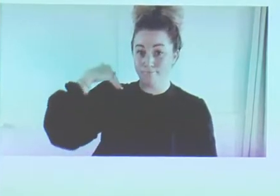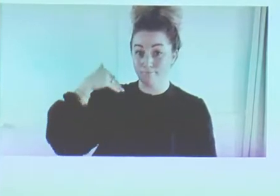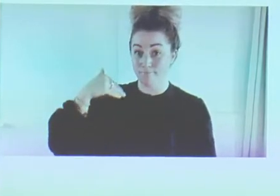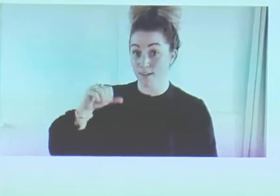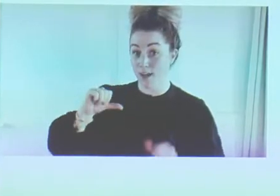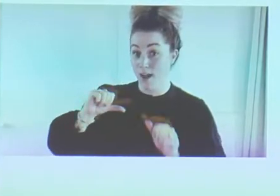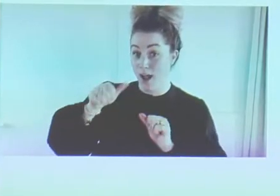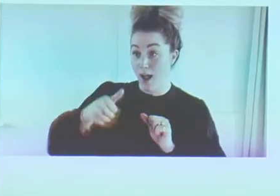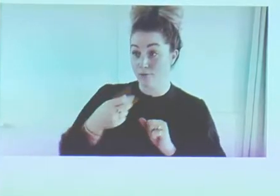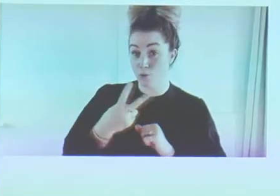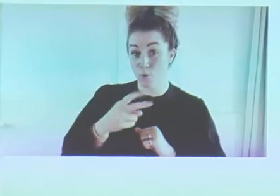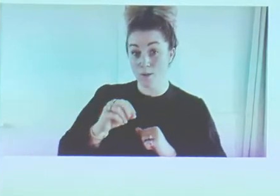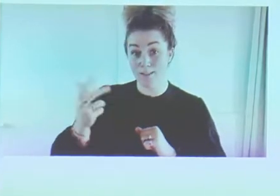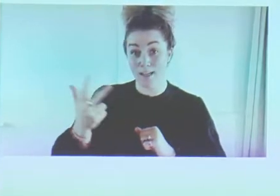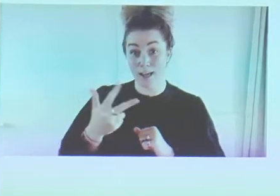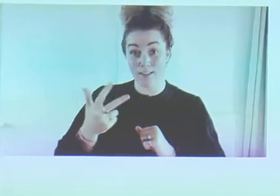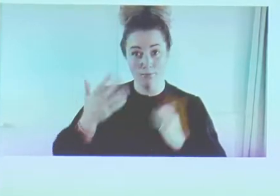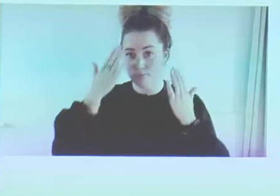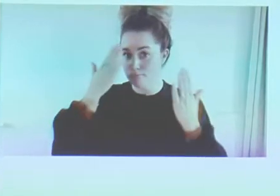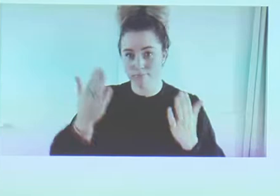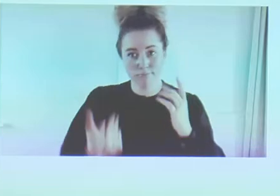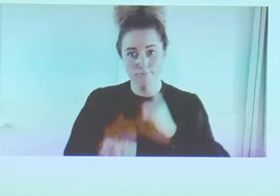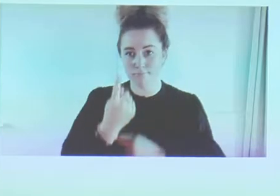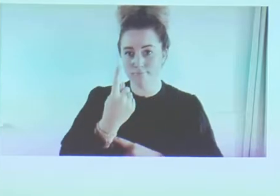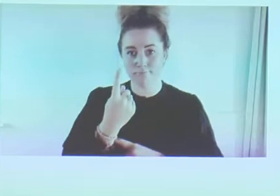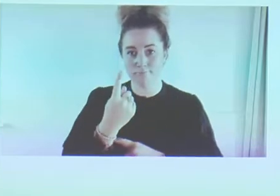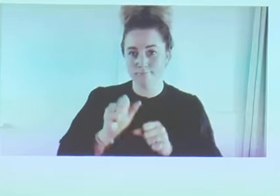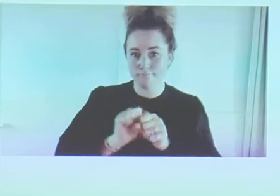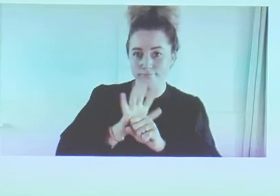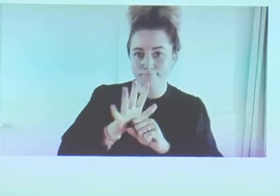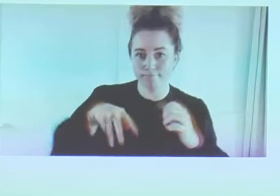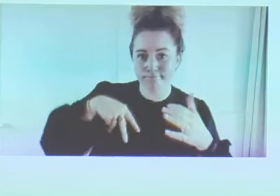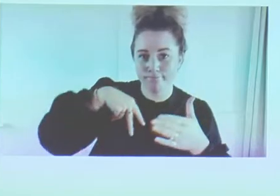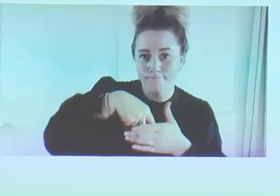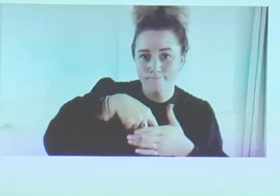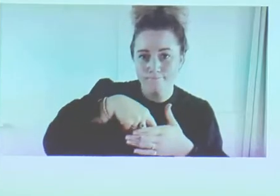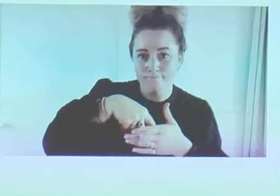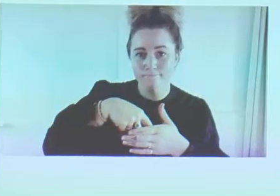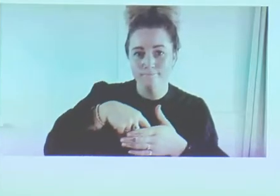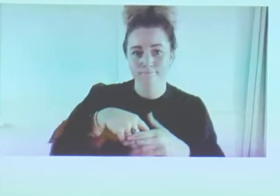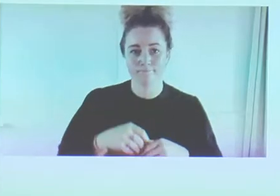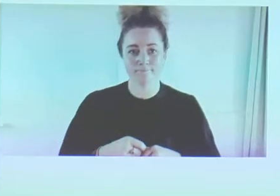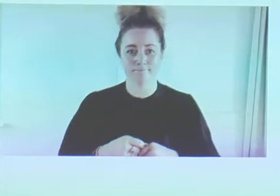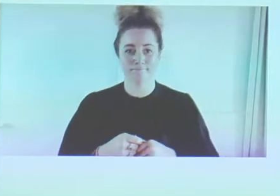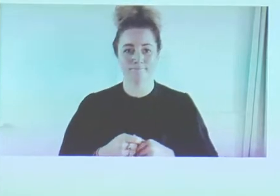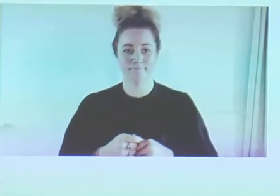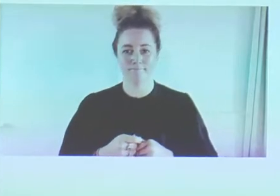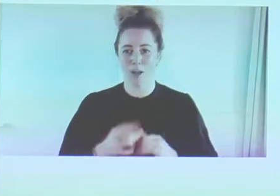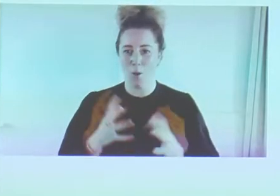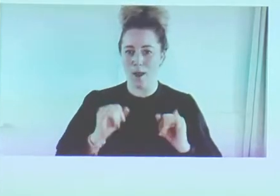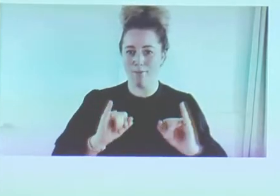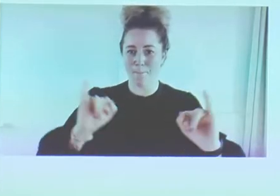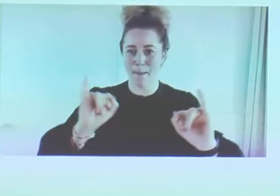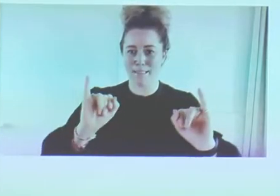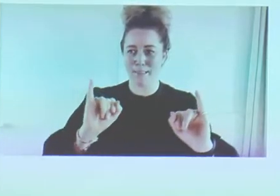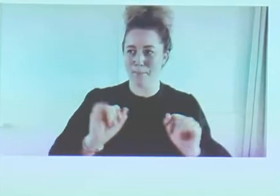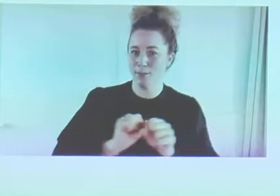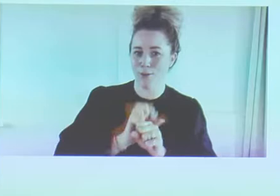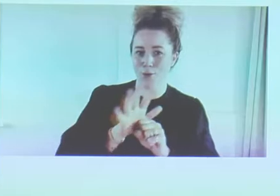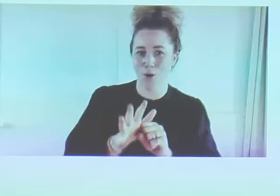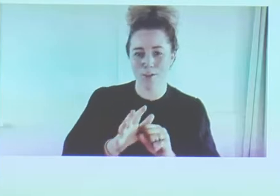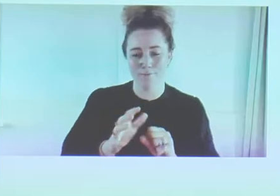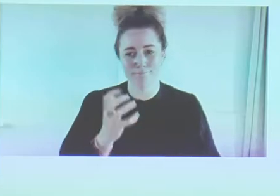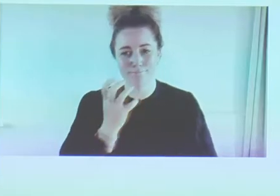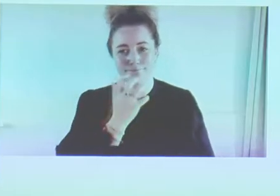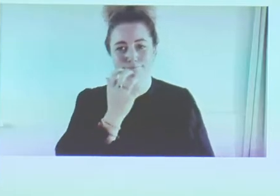back then what challenges lay ahead not least of which was that small thing called a pandemic I'll always